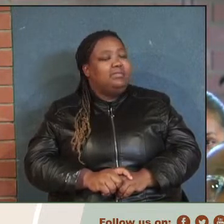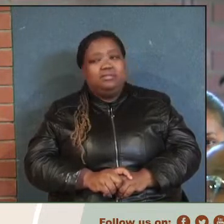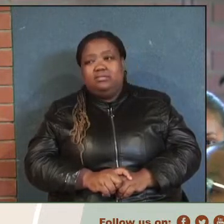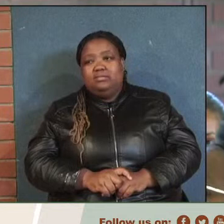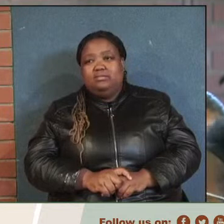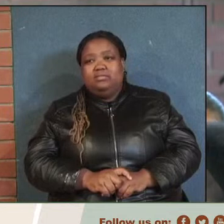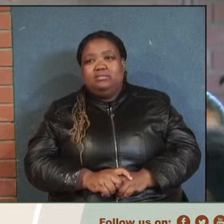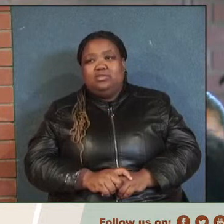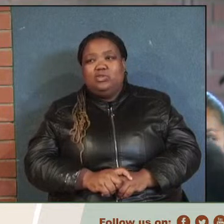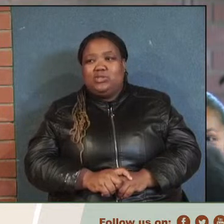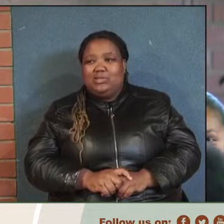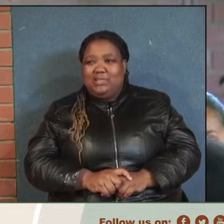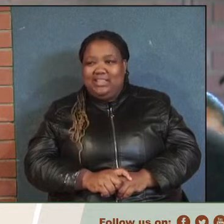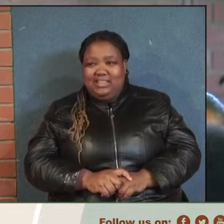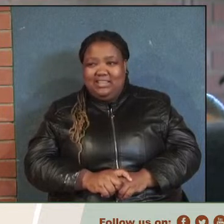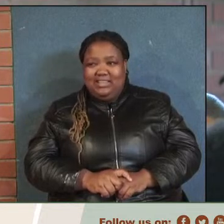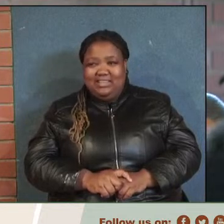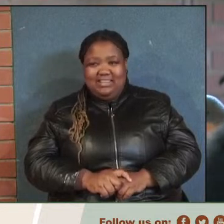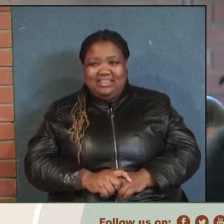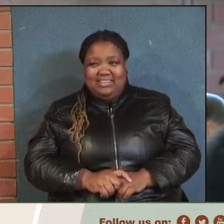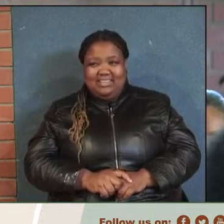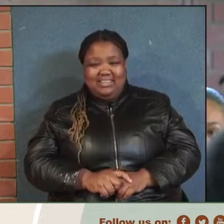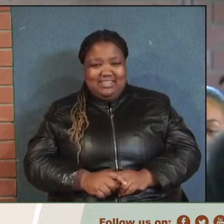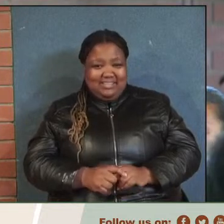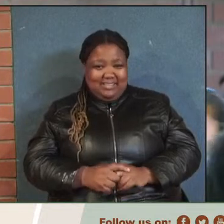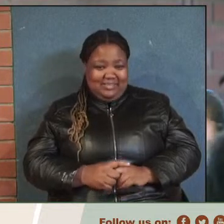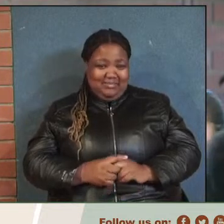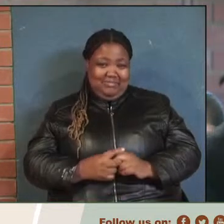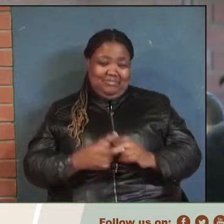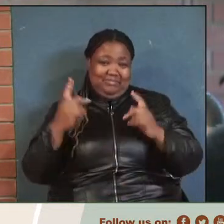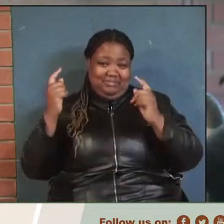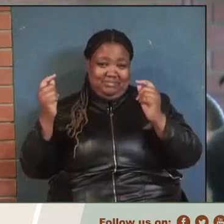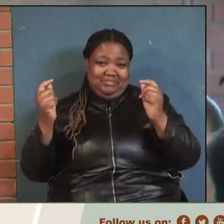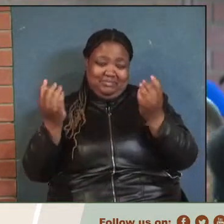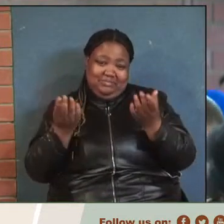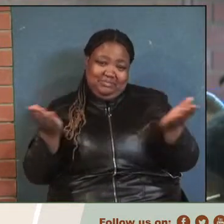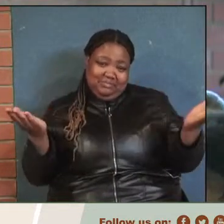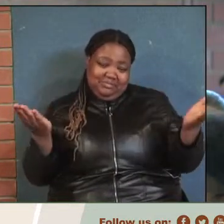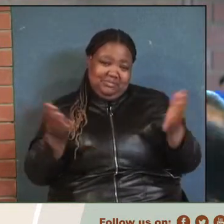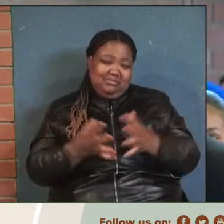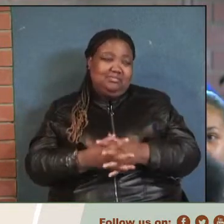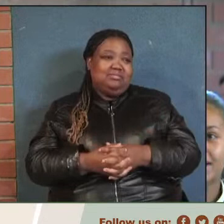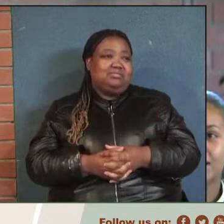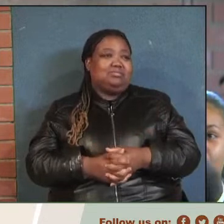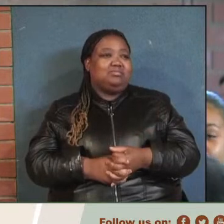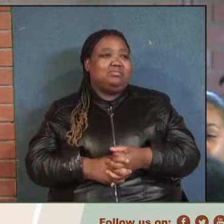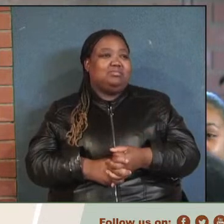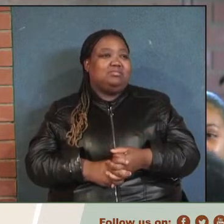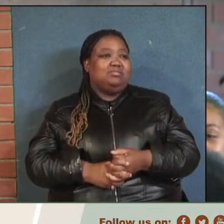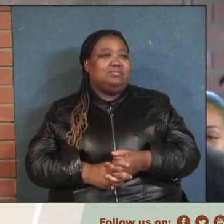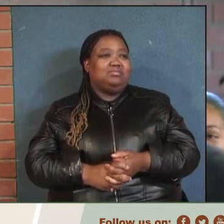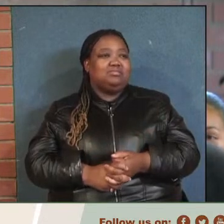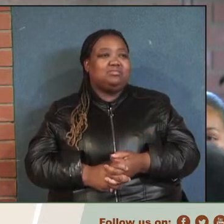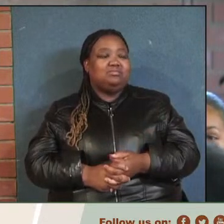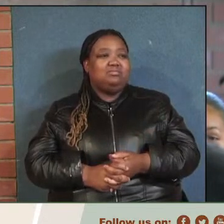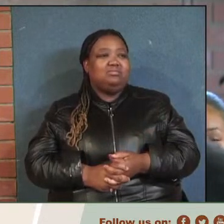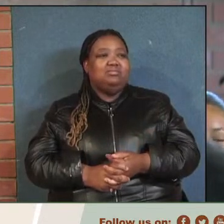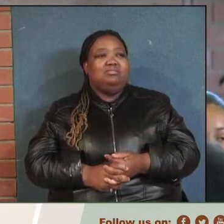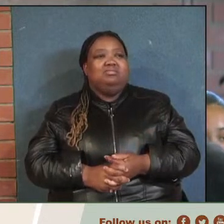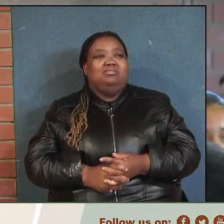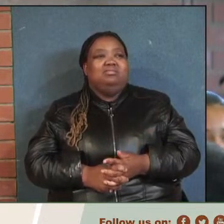noise. Thank you. Honorable parliamentarians, like I submitted, this is a divine